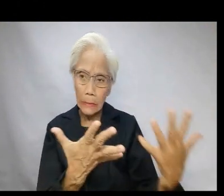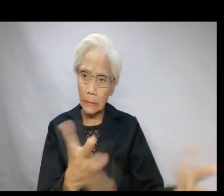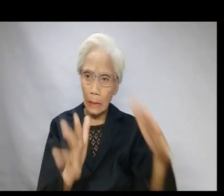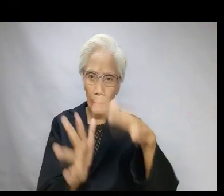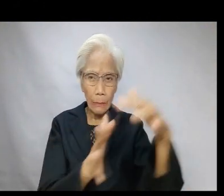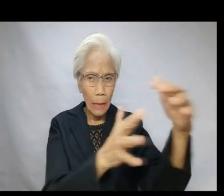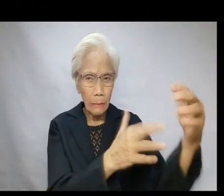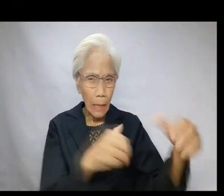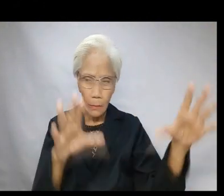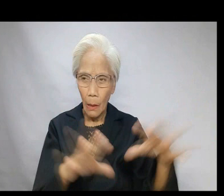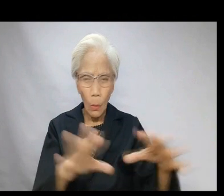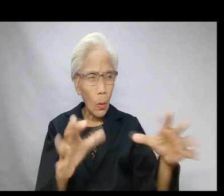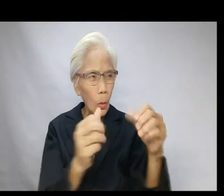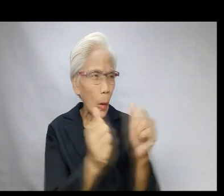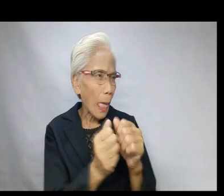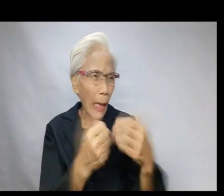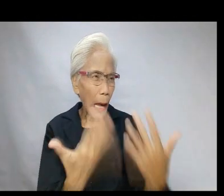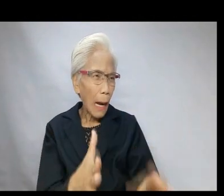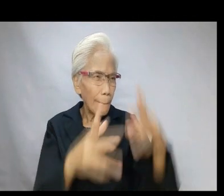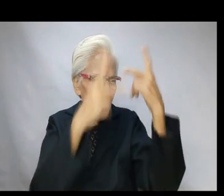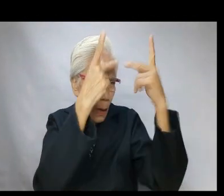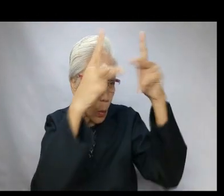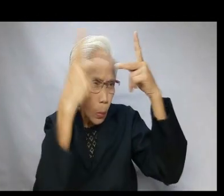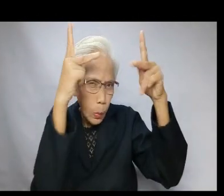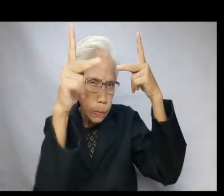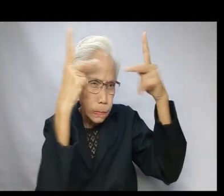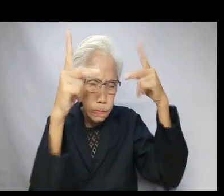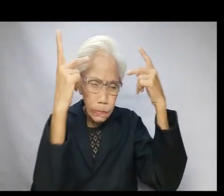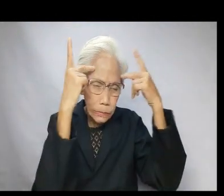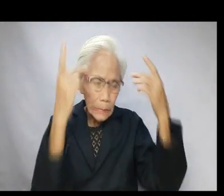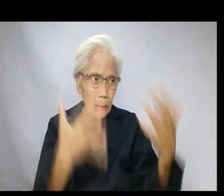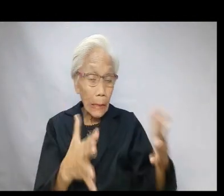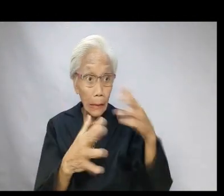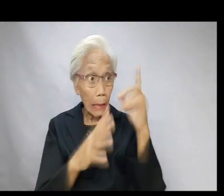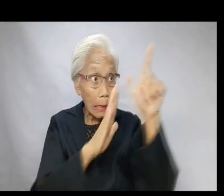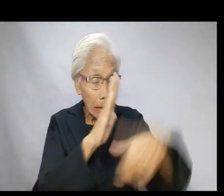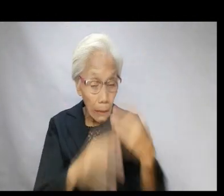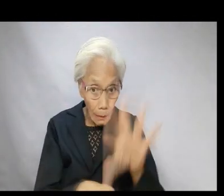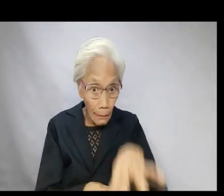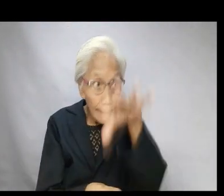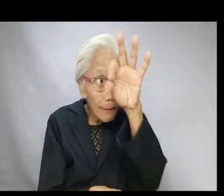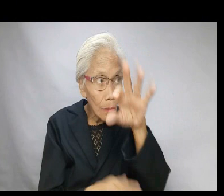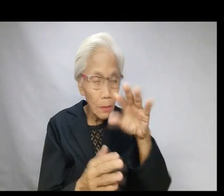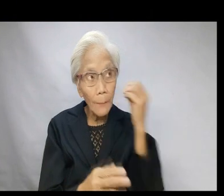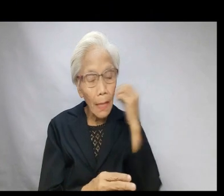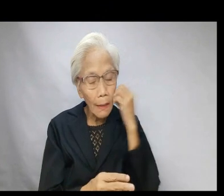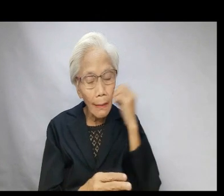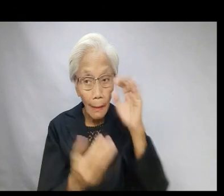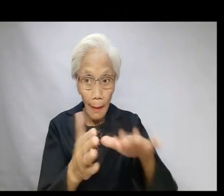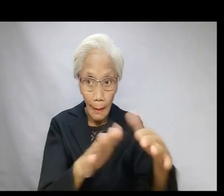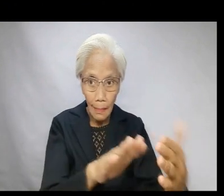contest, Jennifer left work with a terrible headache. Later that day, she was found dead in her house.